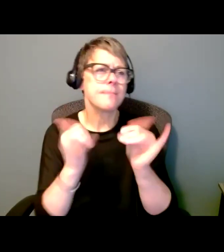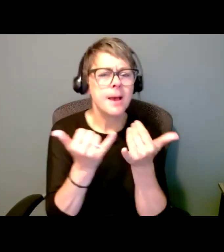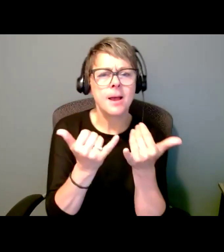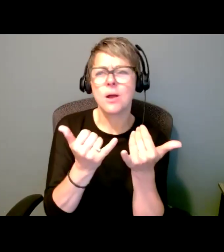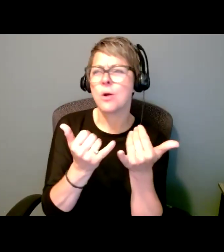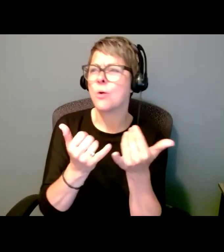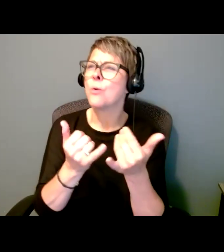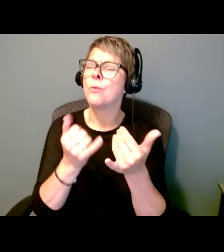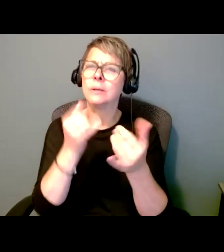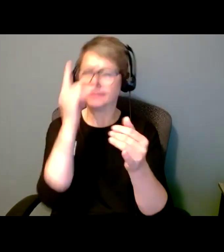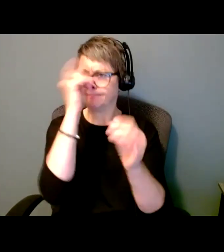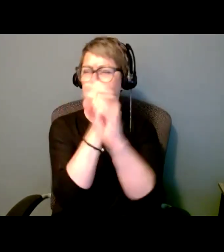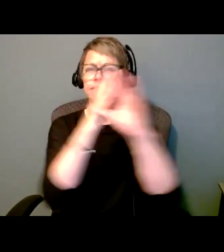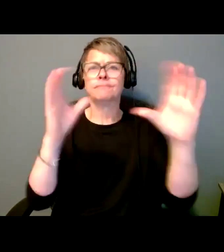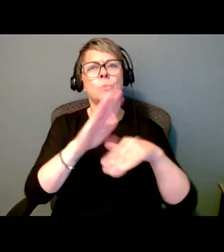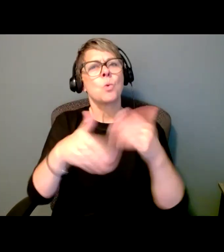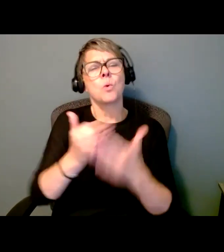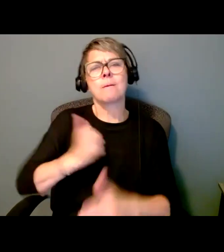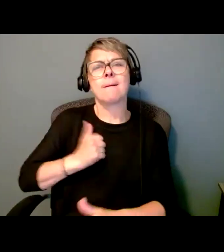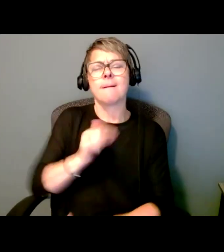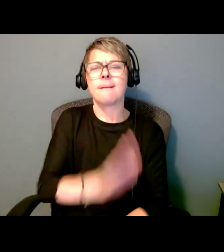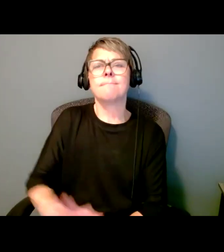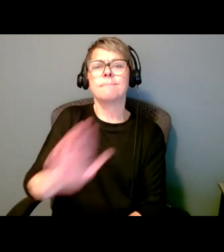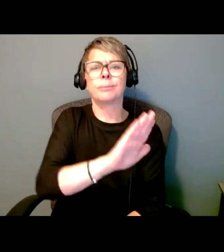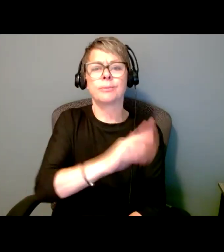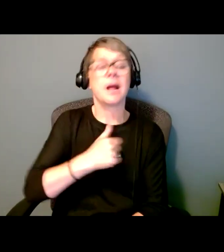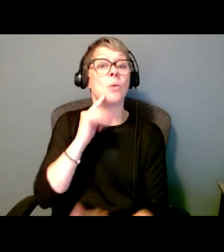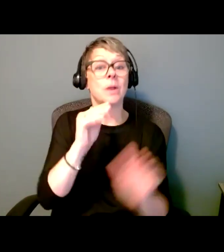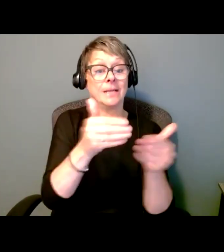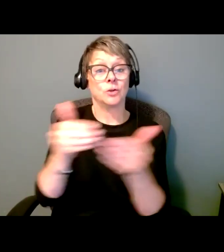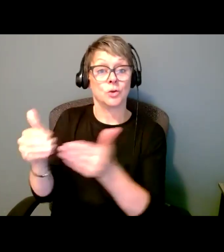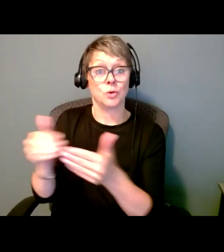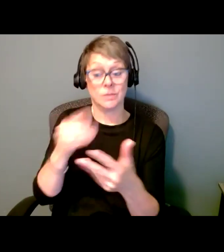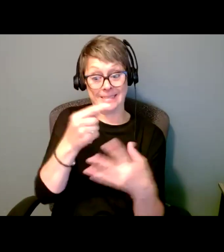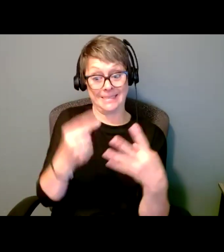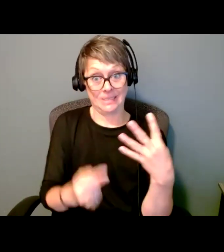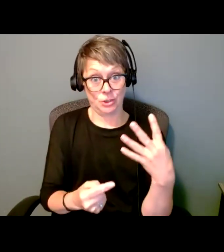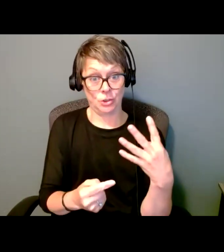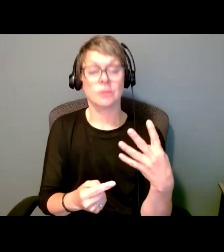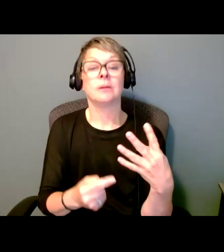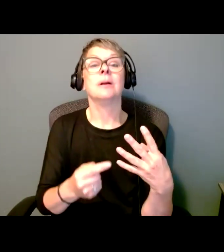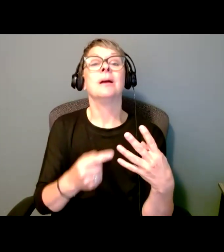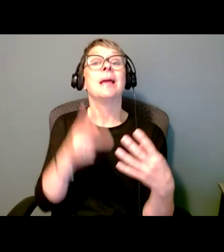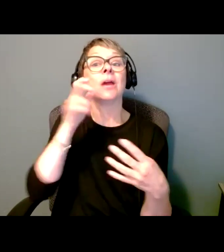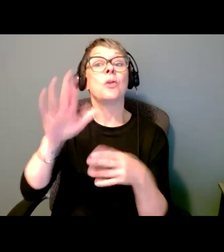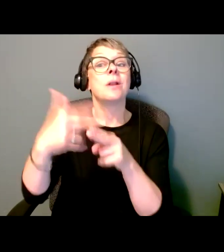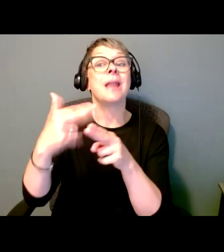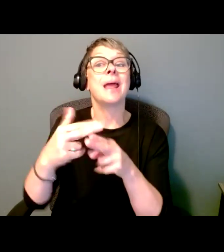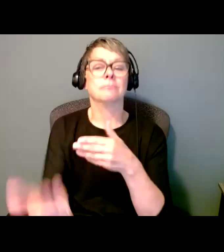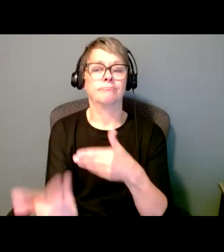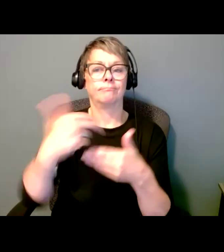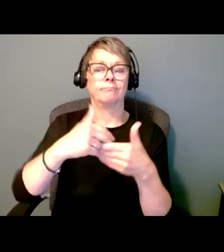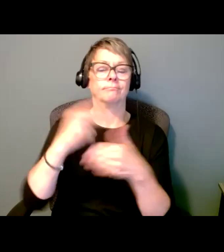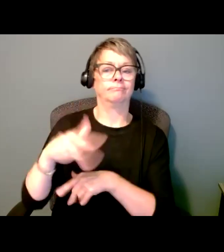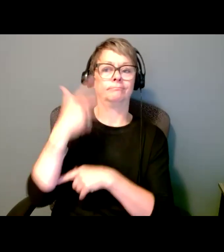pan-Canadian level. And I'm going to introduce briefly all of them to the stage, and I'm going to ask them all just to join when they hear their names. I'm going to